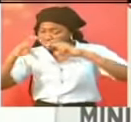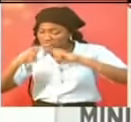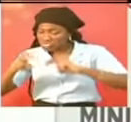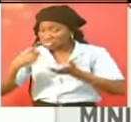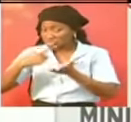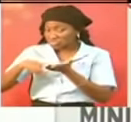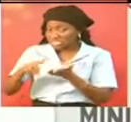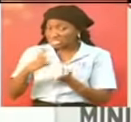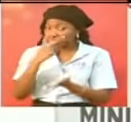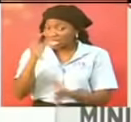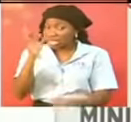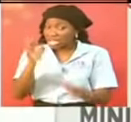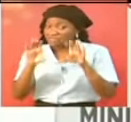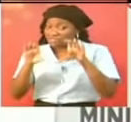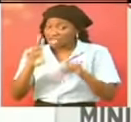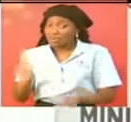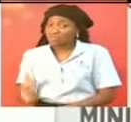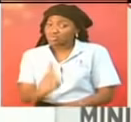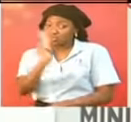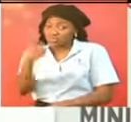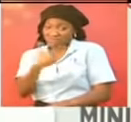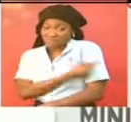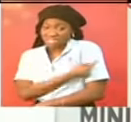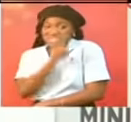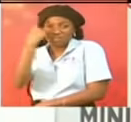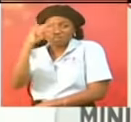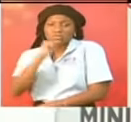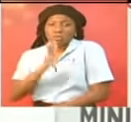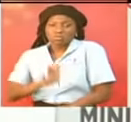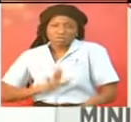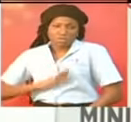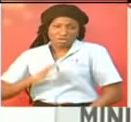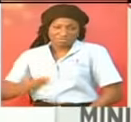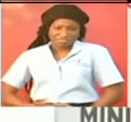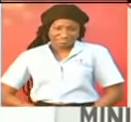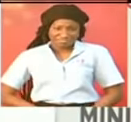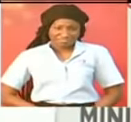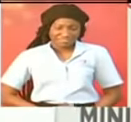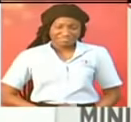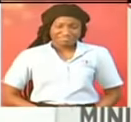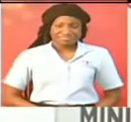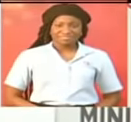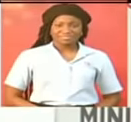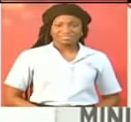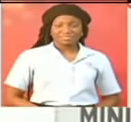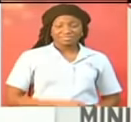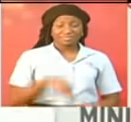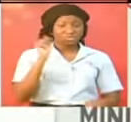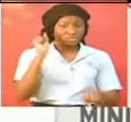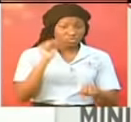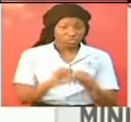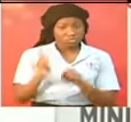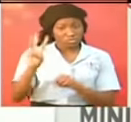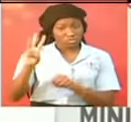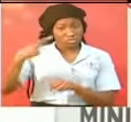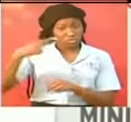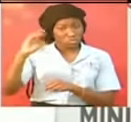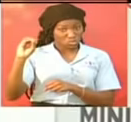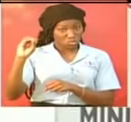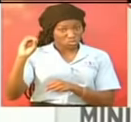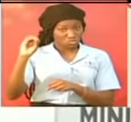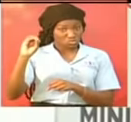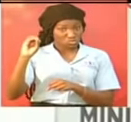Based on other similar vaccines in pregnancy and the technology in the background, the approvals given by WHO